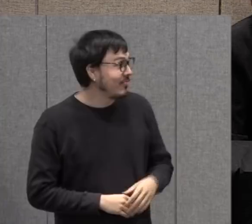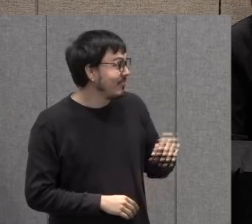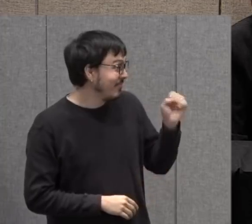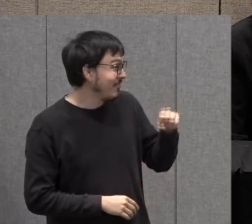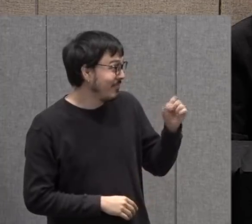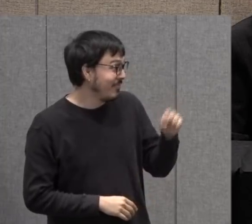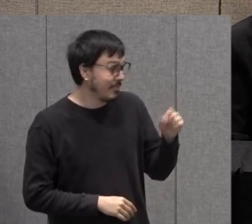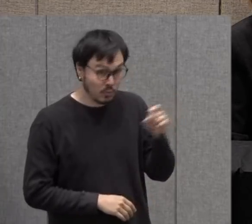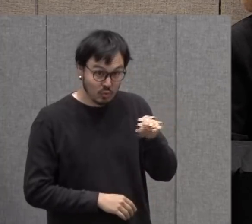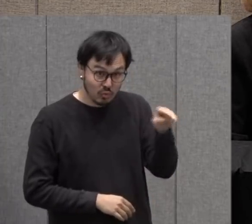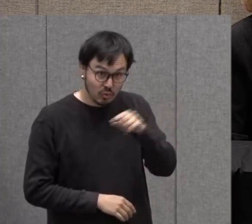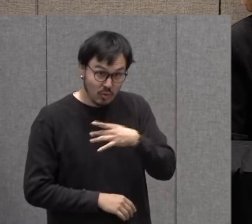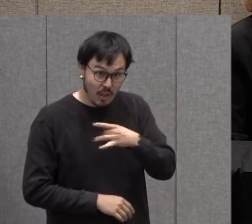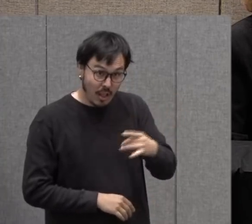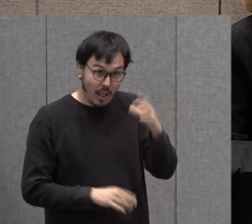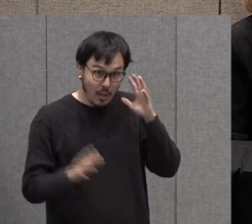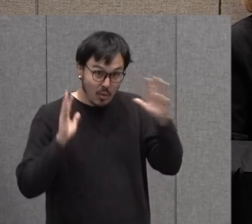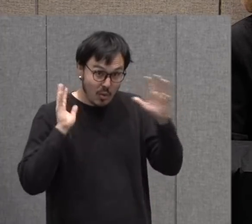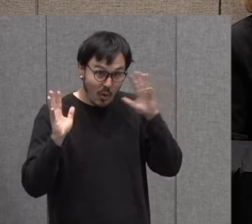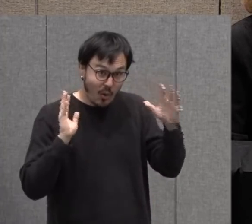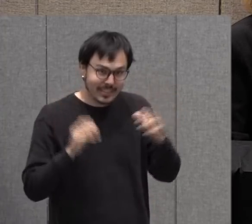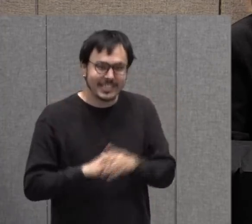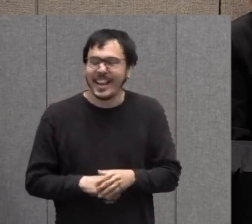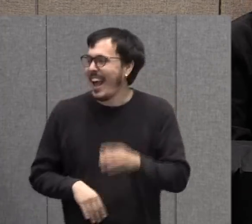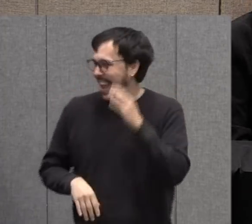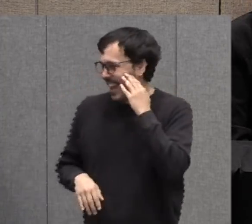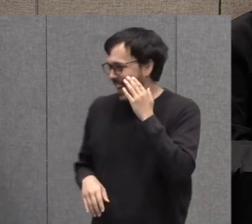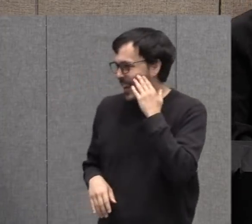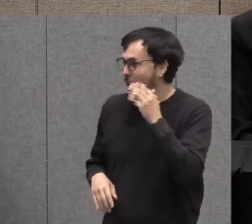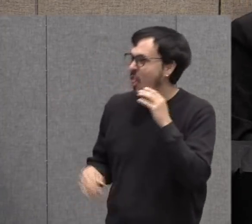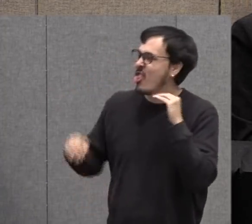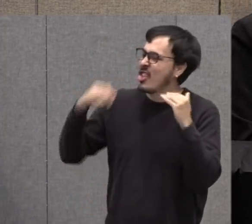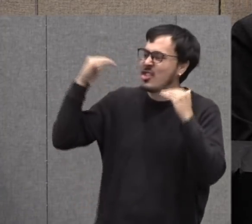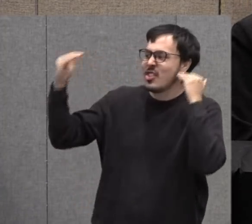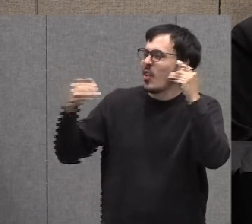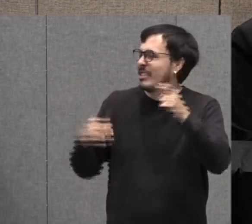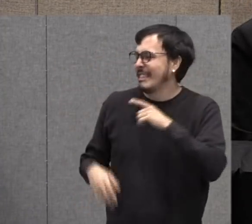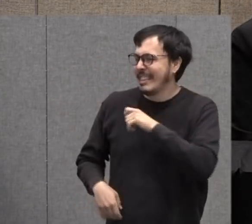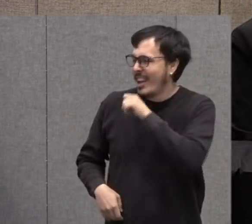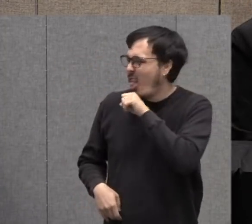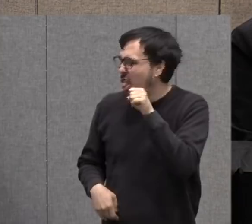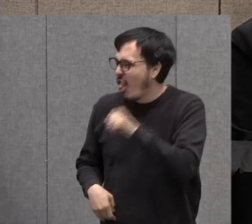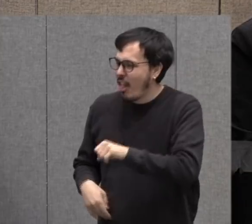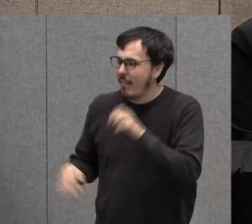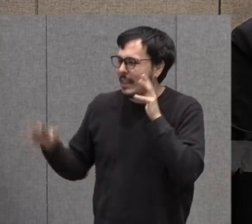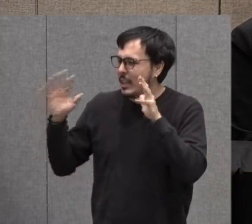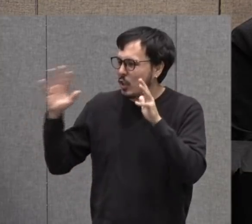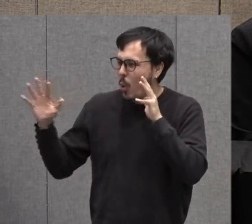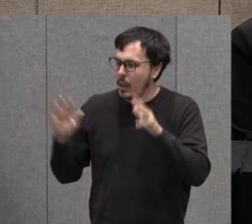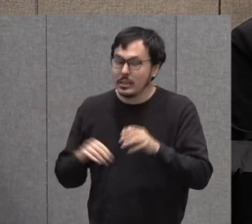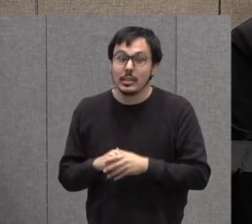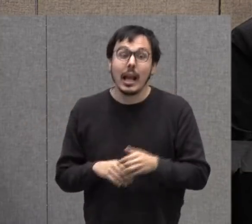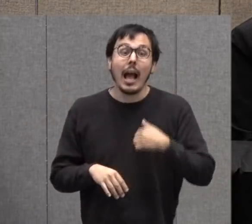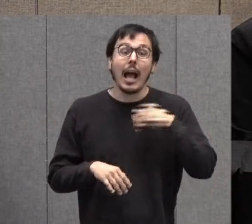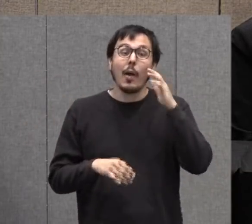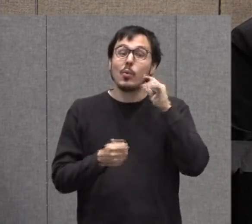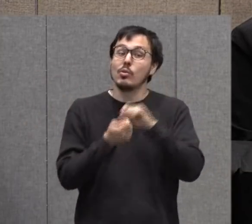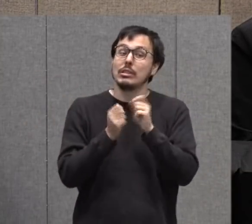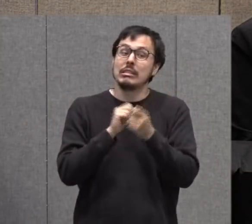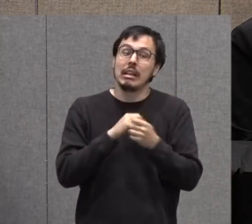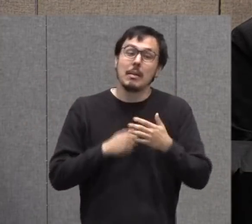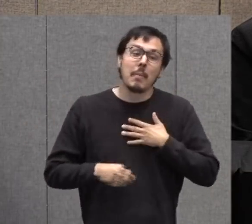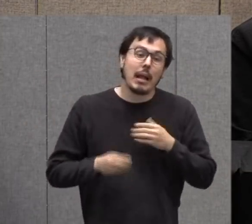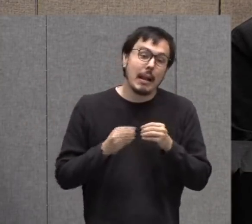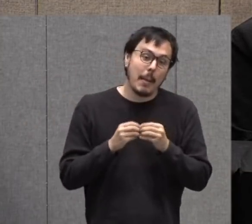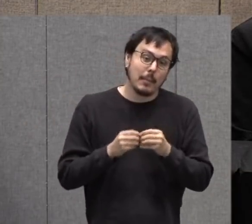And their adults at home love it. So I'm going to change my number Uh-oh. No more 10. to